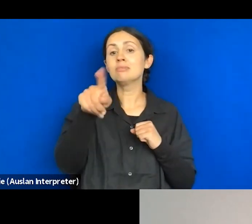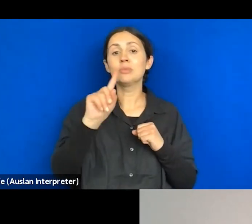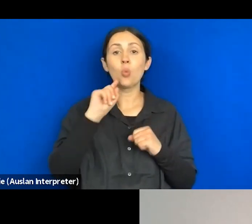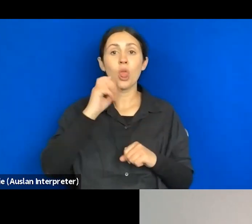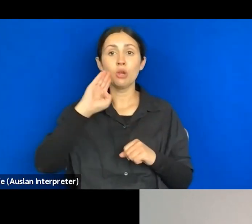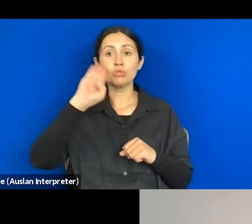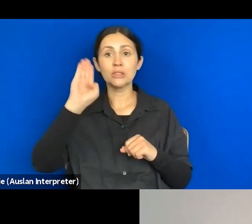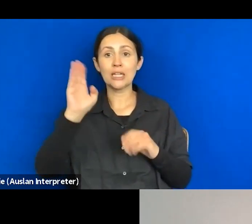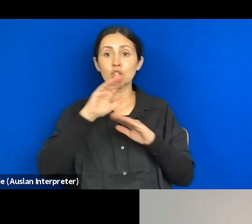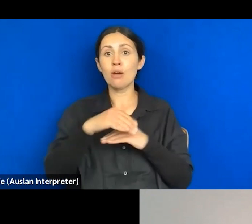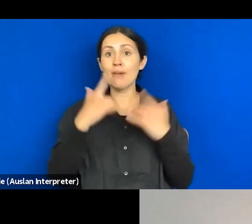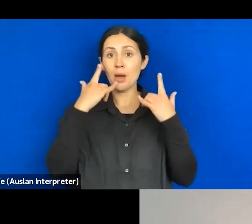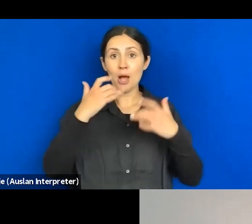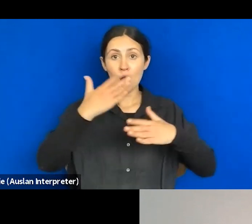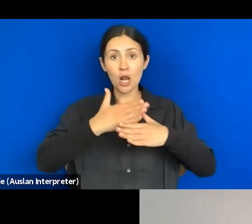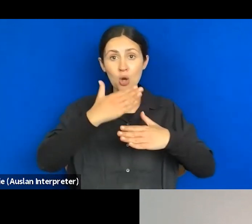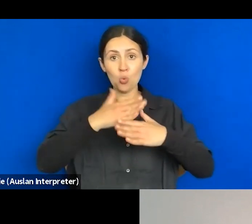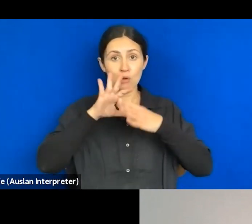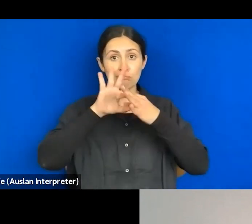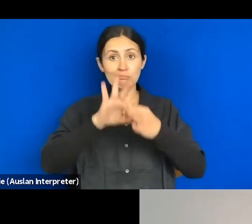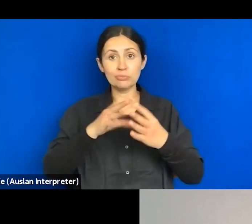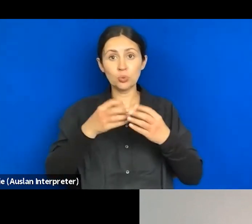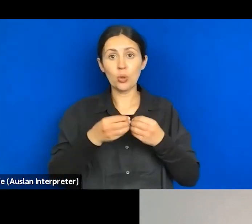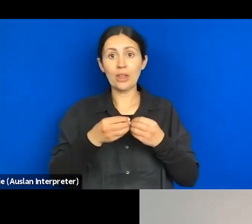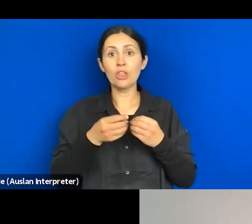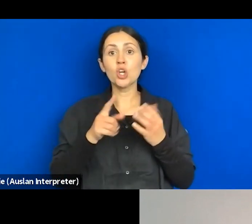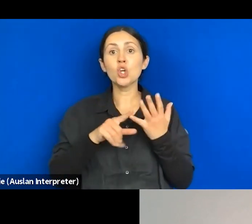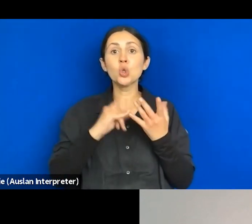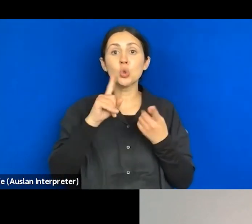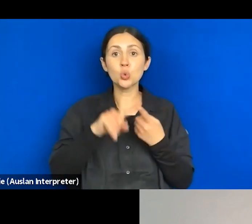the pilot work around the use of